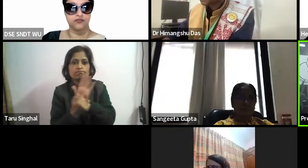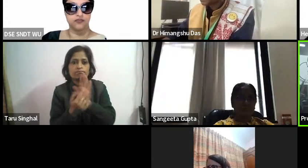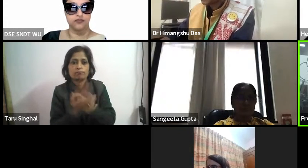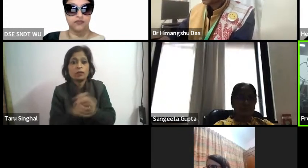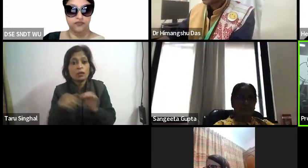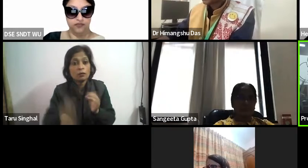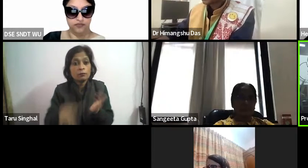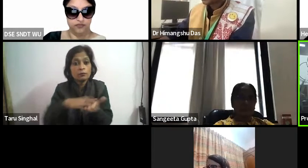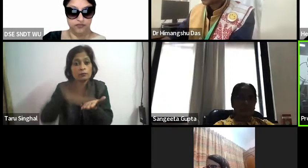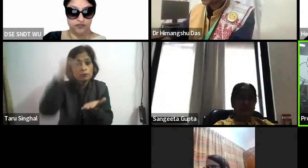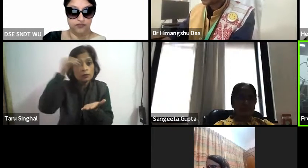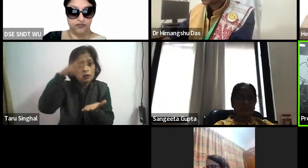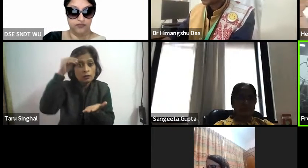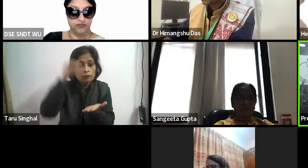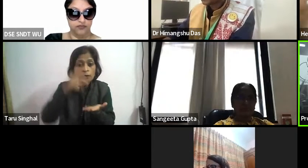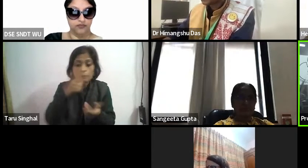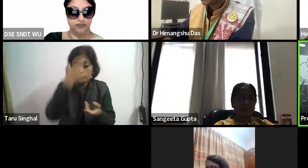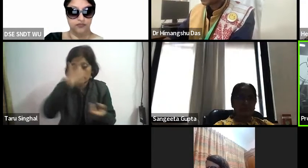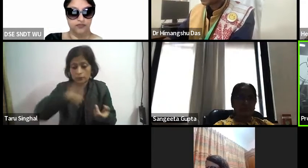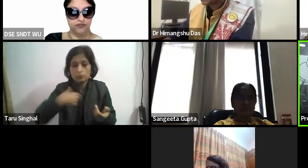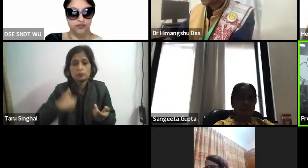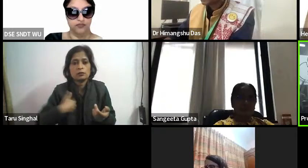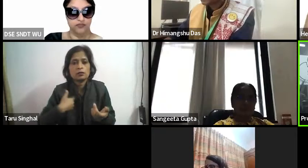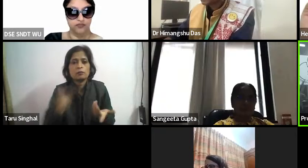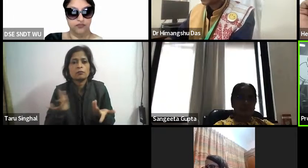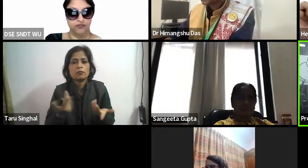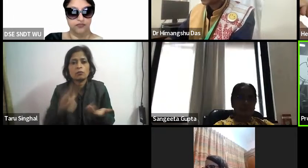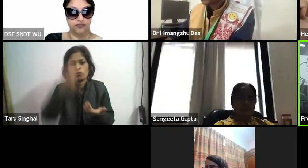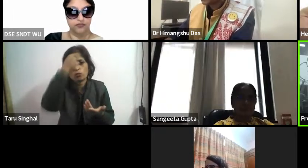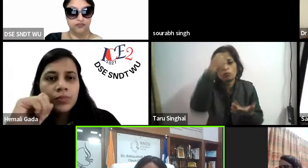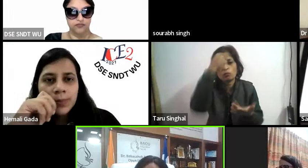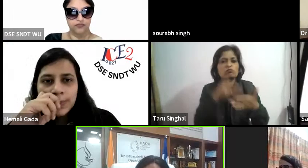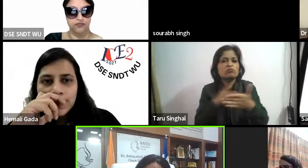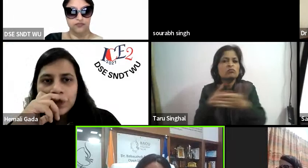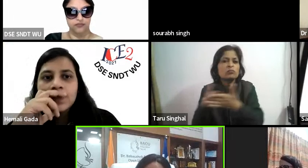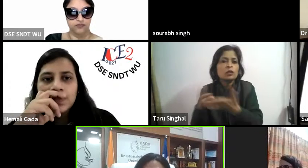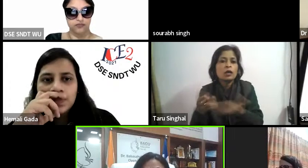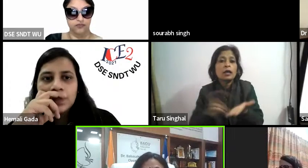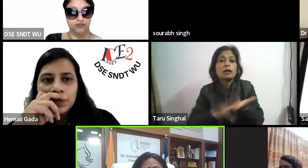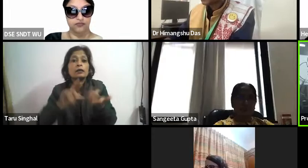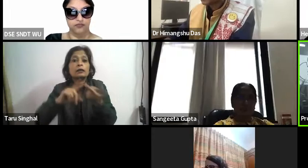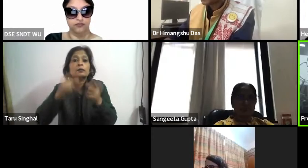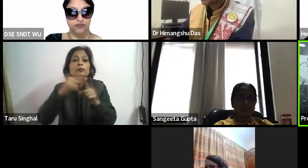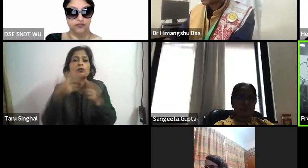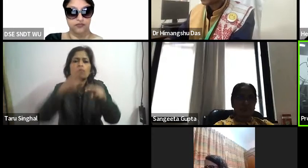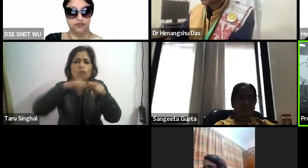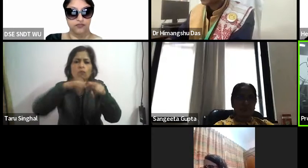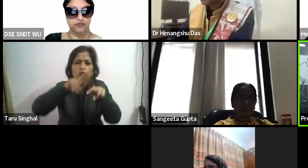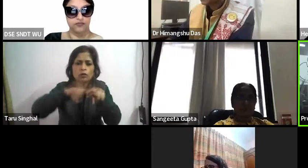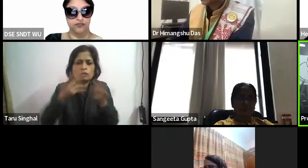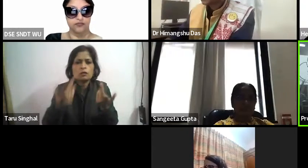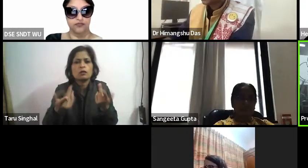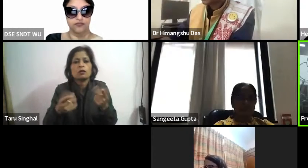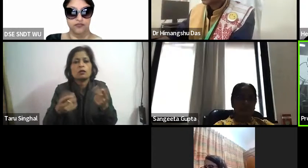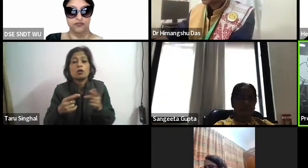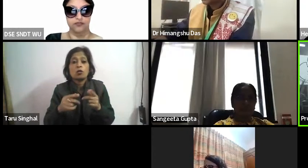Again, the challenge is national education policy talks about vocational, professional and skill development, skill training through